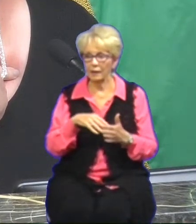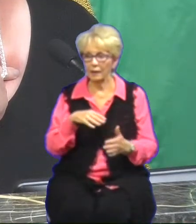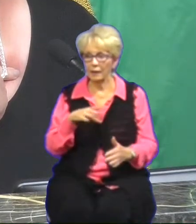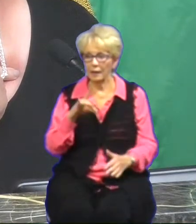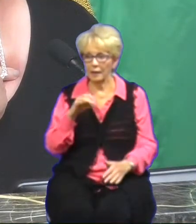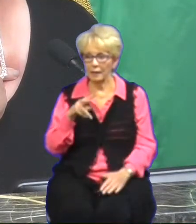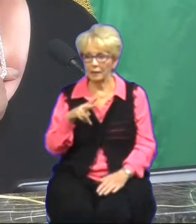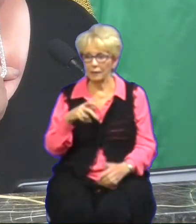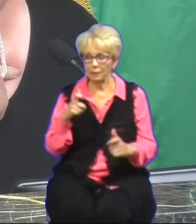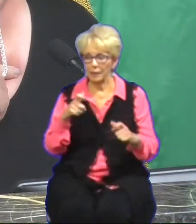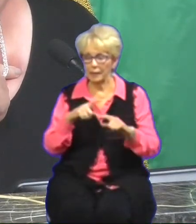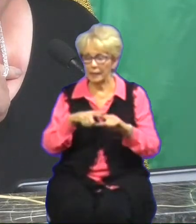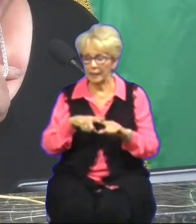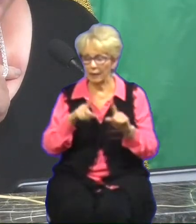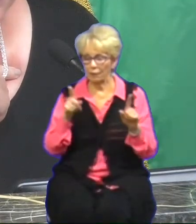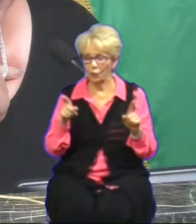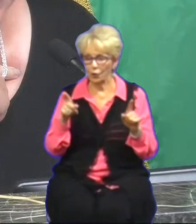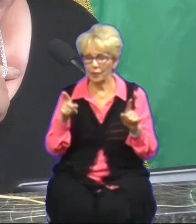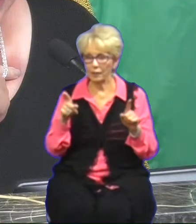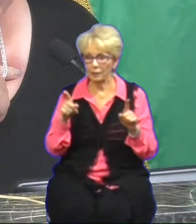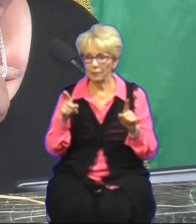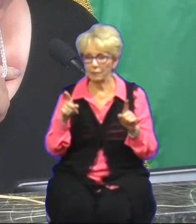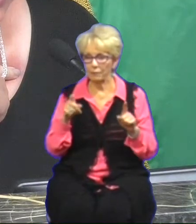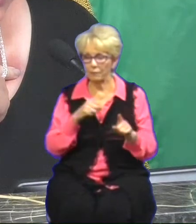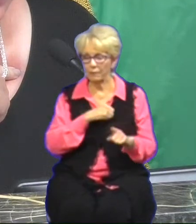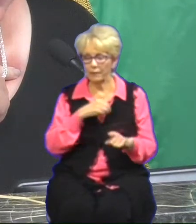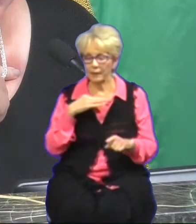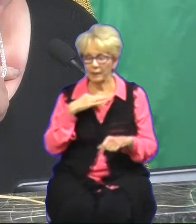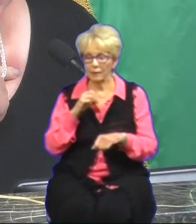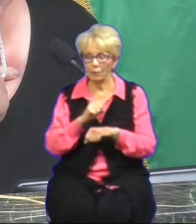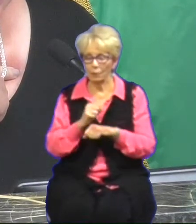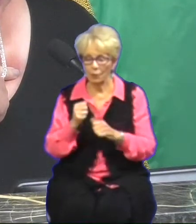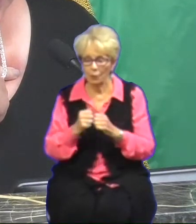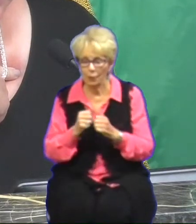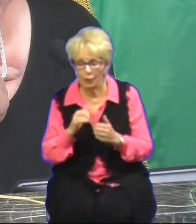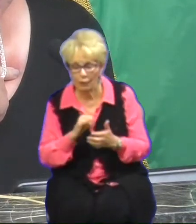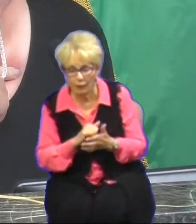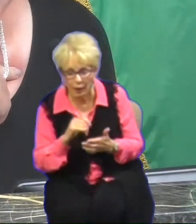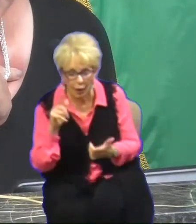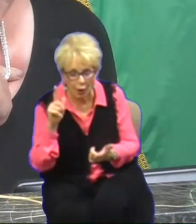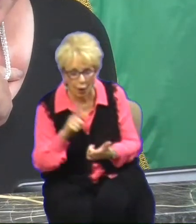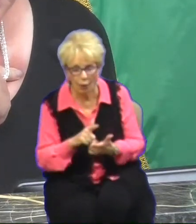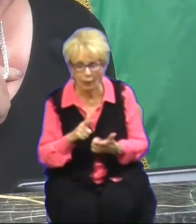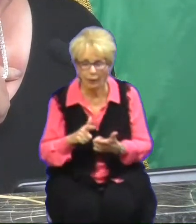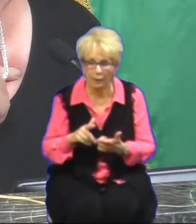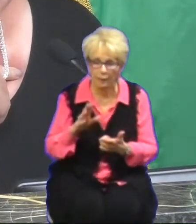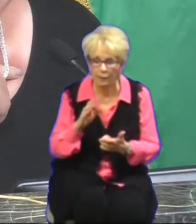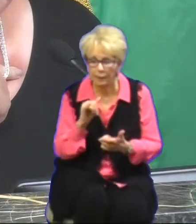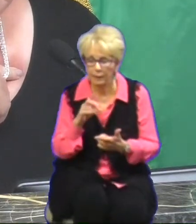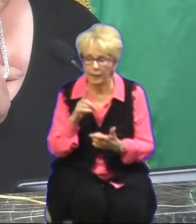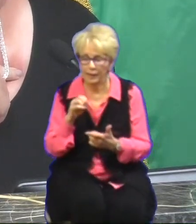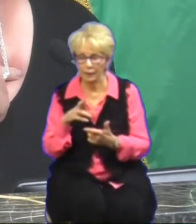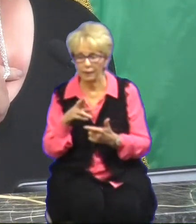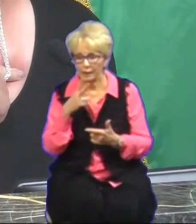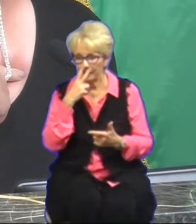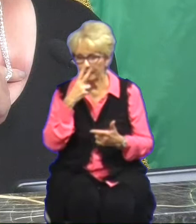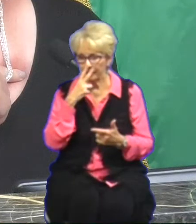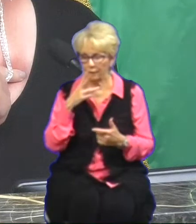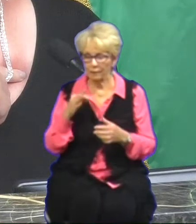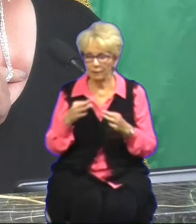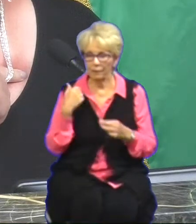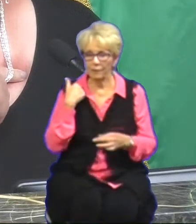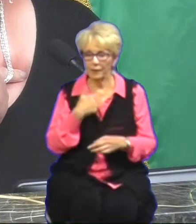$93,802, quite a difference. The staff worked with the lowest